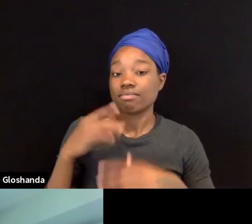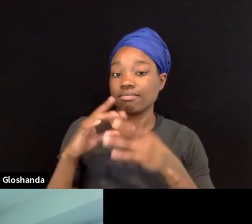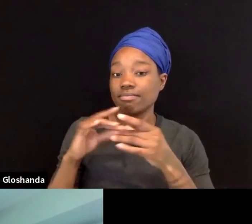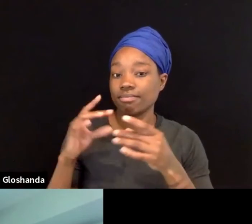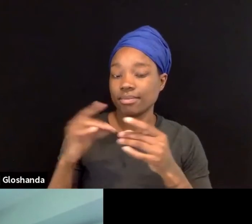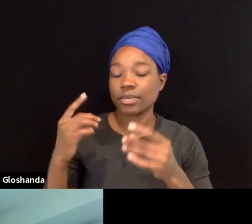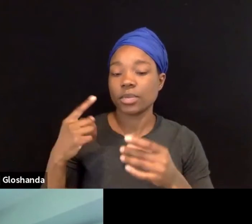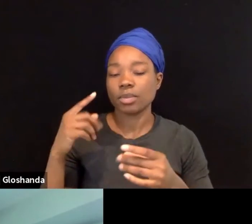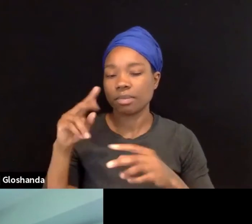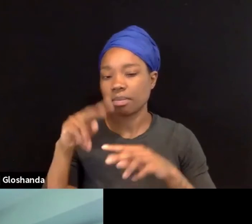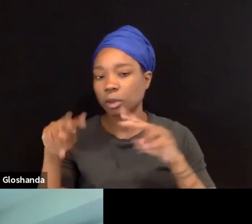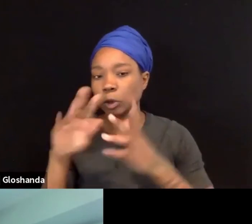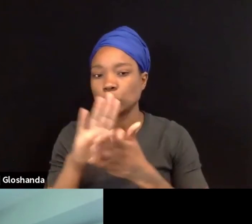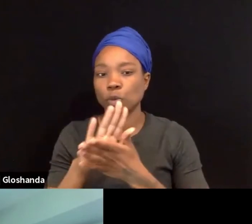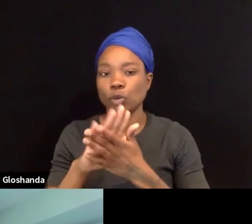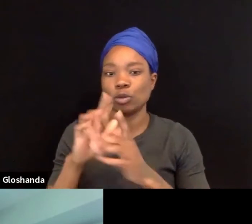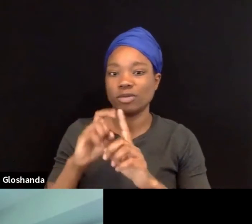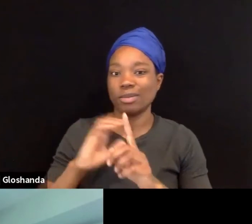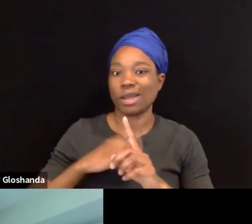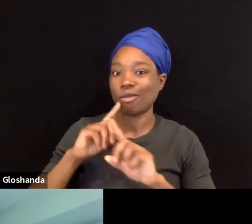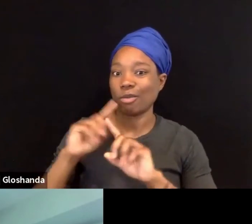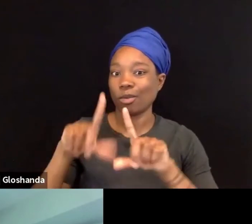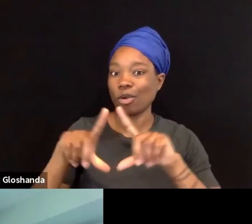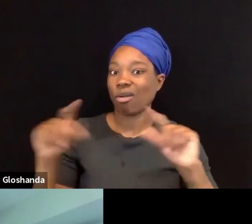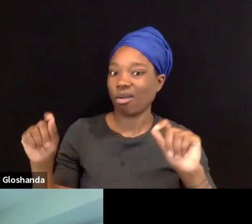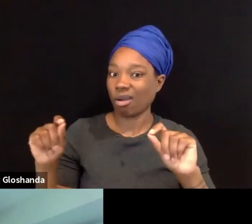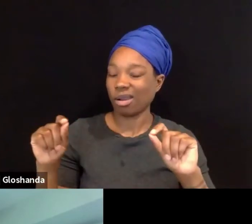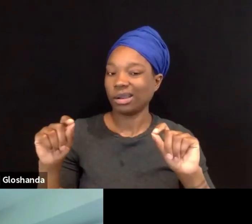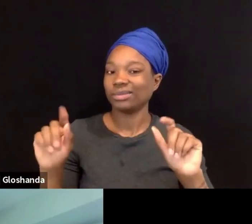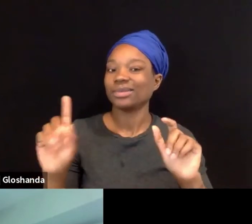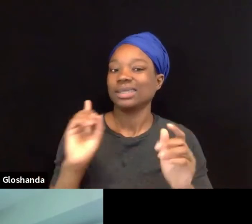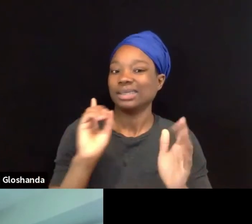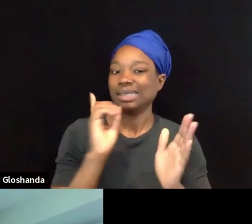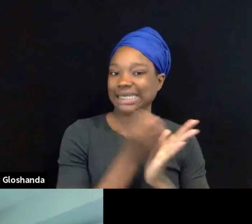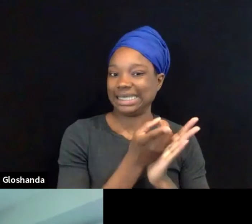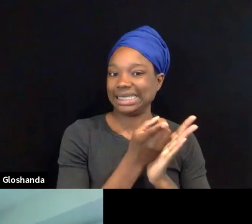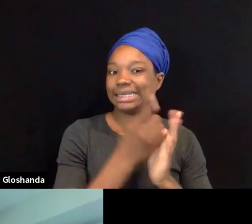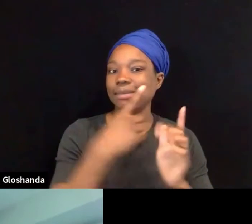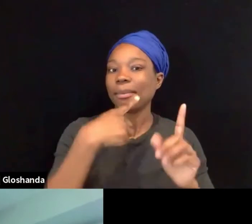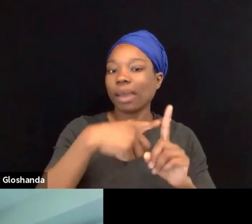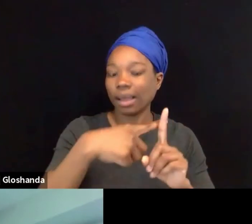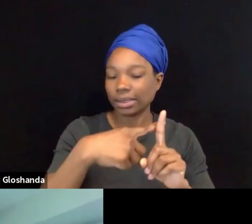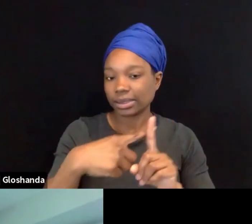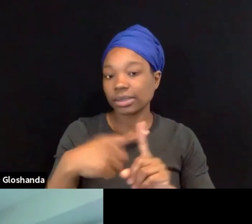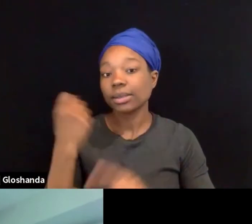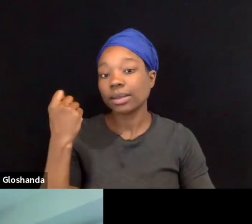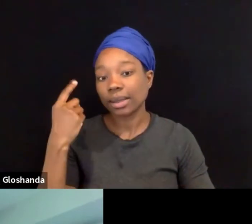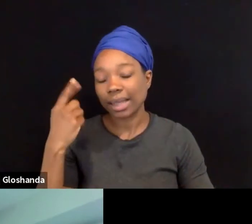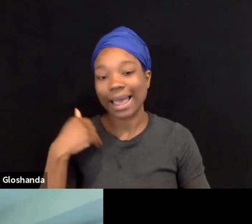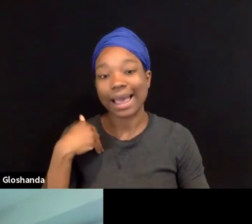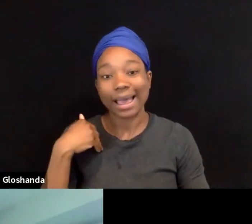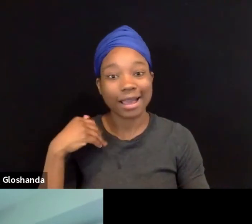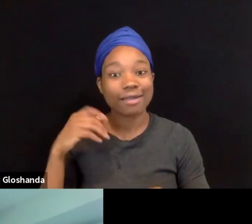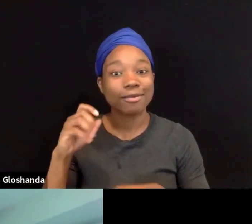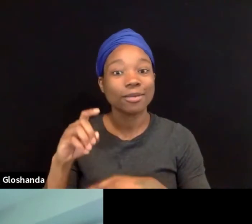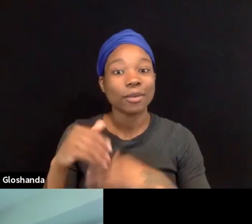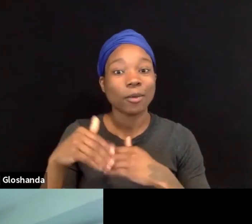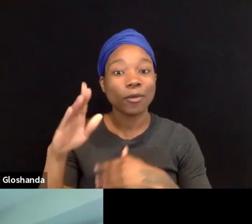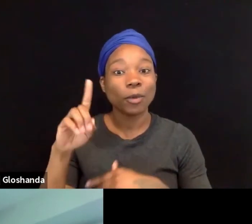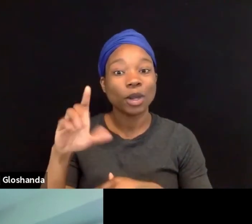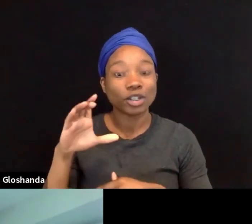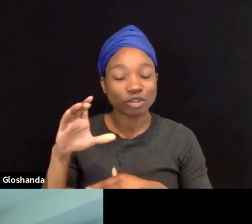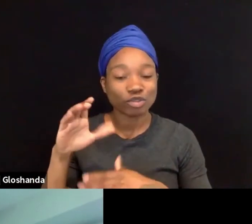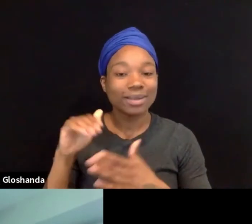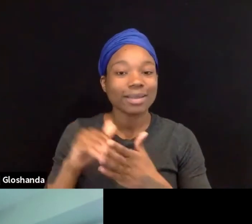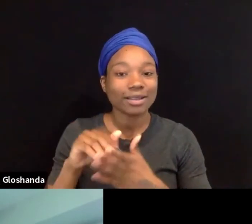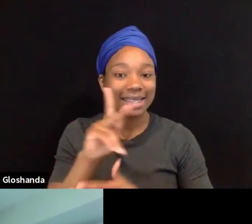a D+ in our most recent version. There's nearly 100,000 K-12 school buildings in the US. And these facilities are